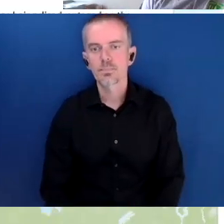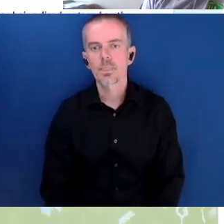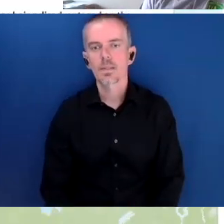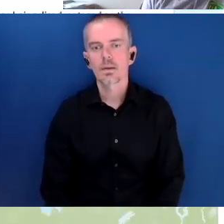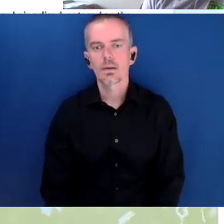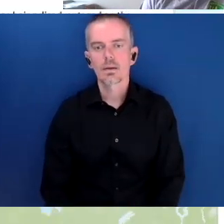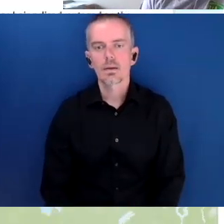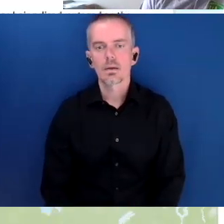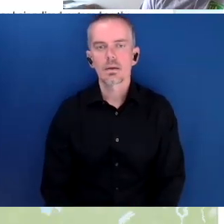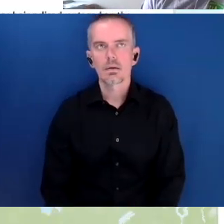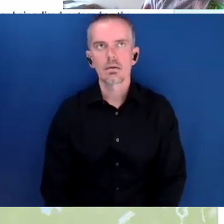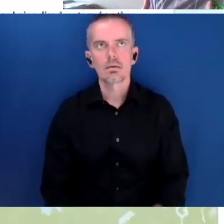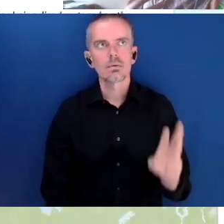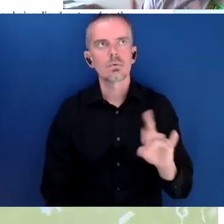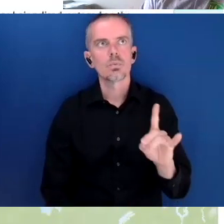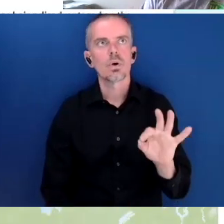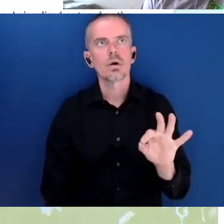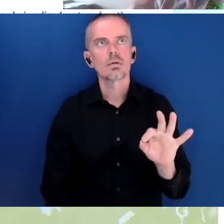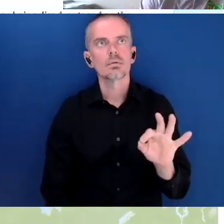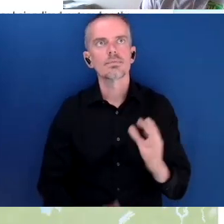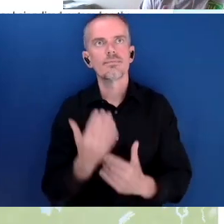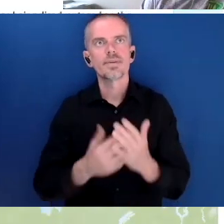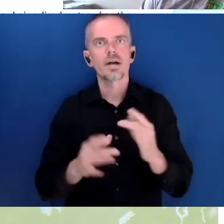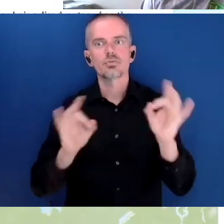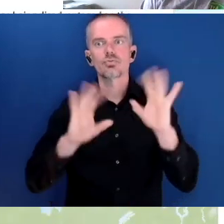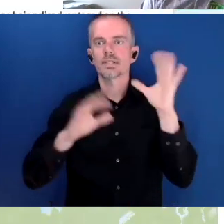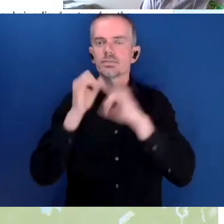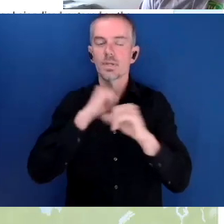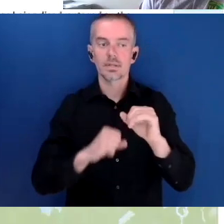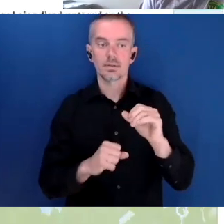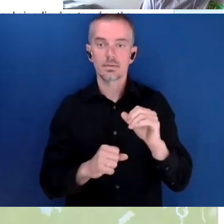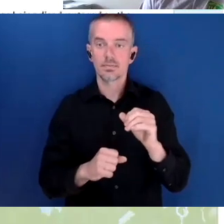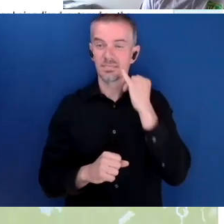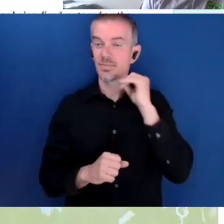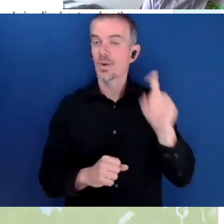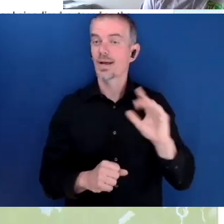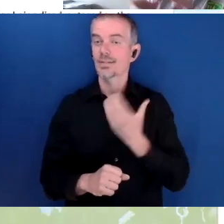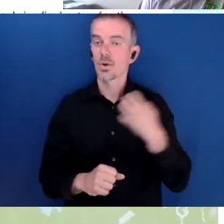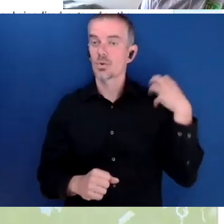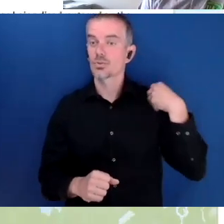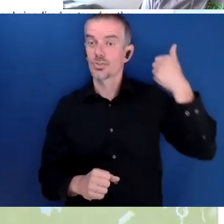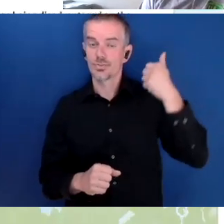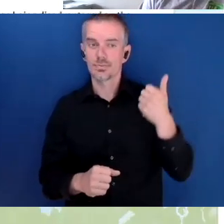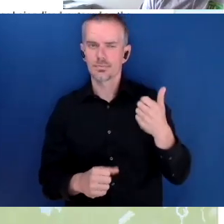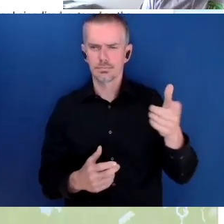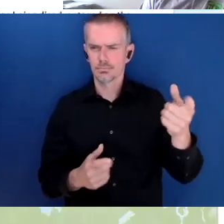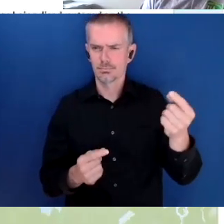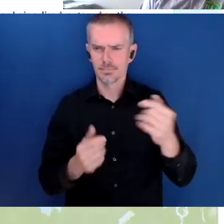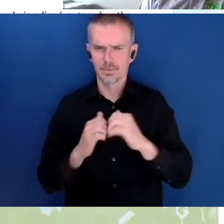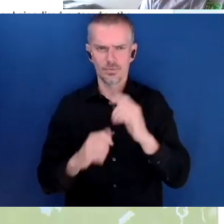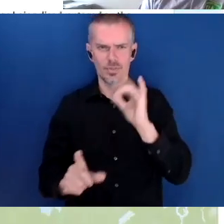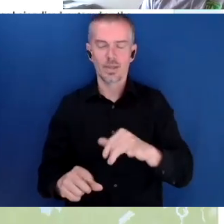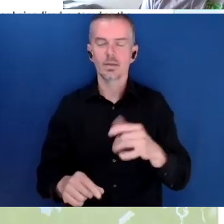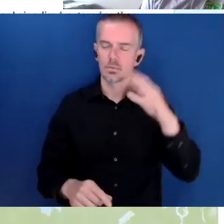the wildfire crisis strategy, if you asked our chief kind of what is his biggest thing to show kind of work, we know the wildfire crisis